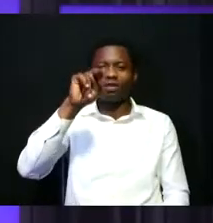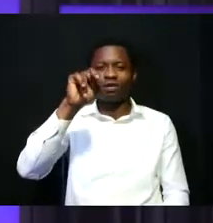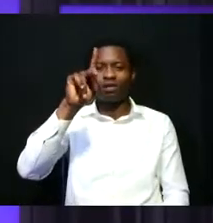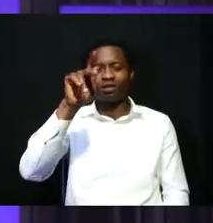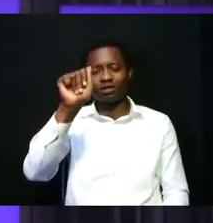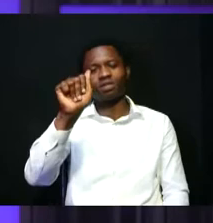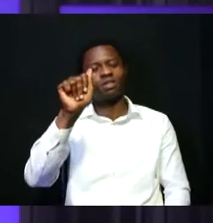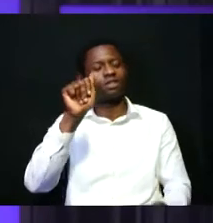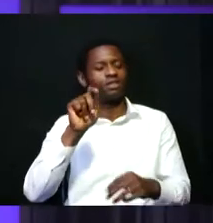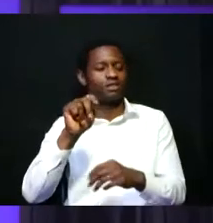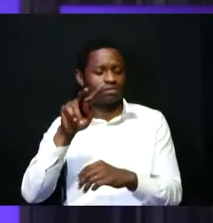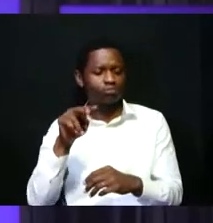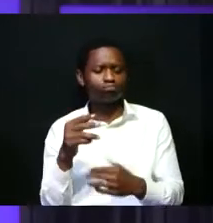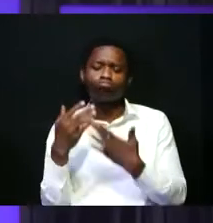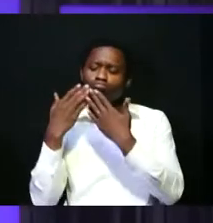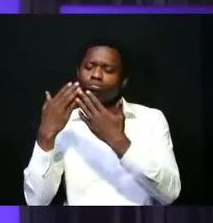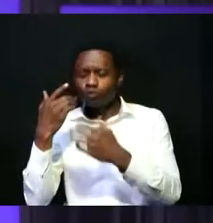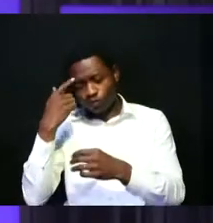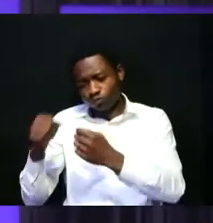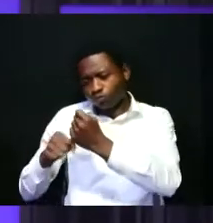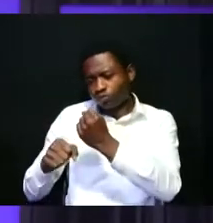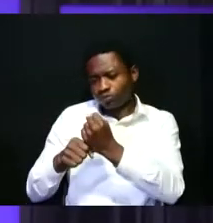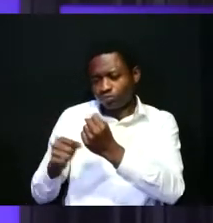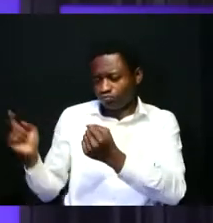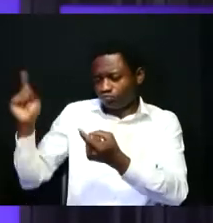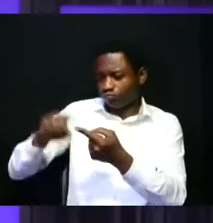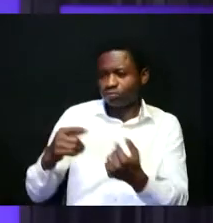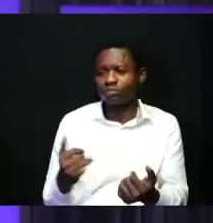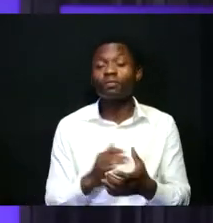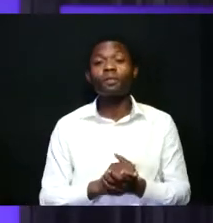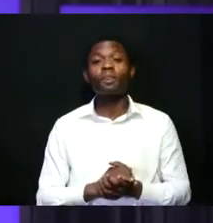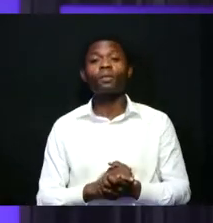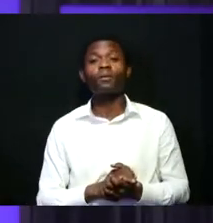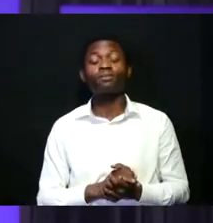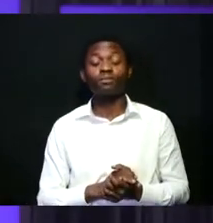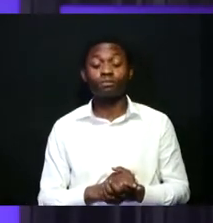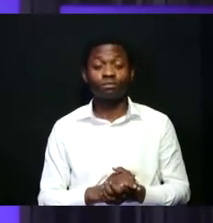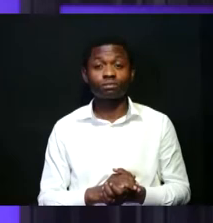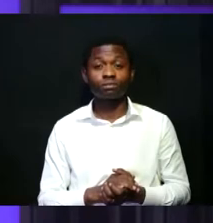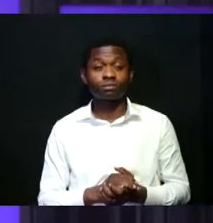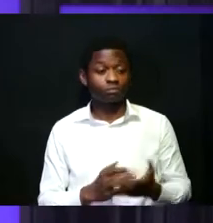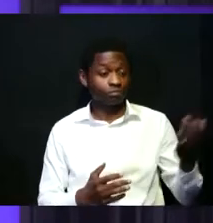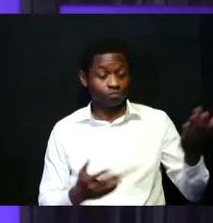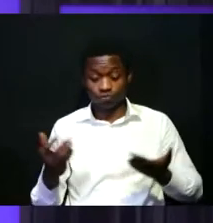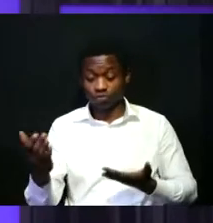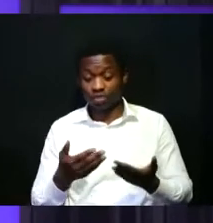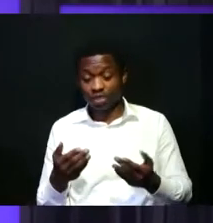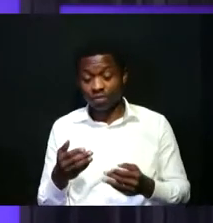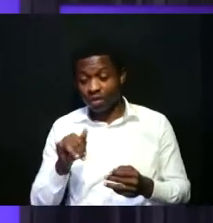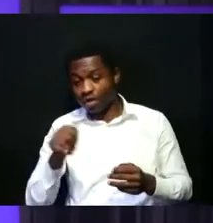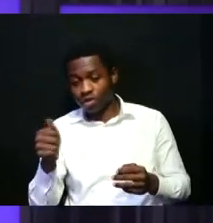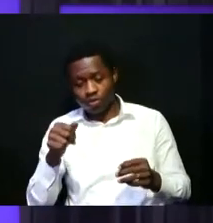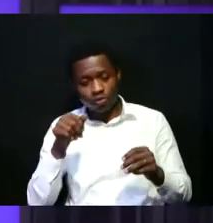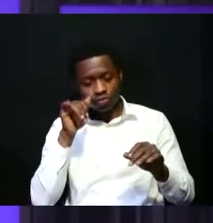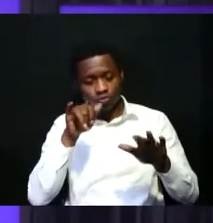the strong support as far as this transmission is concerned. Welcome our Zoom audience and then those